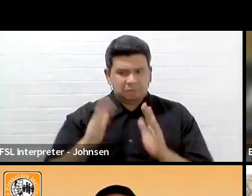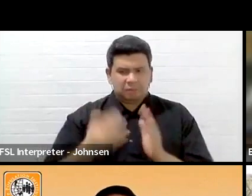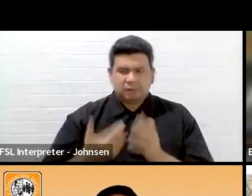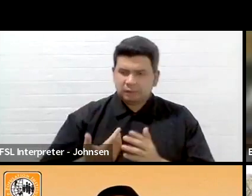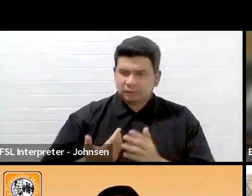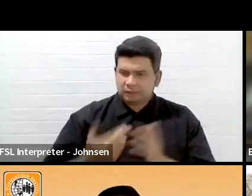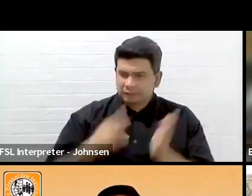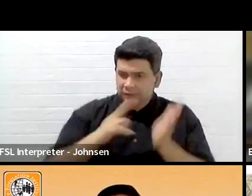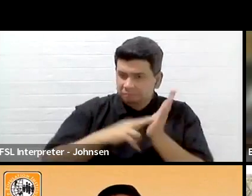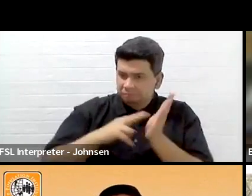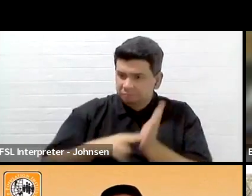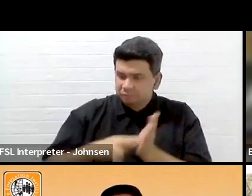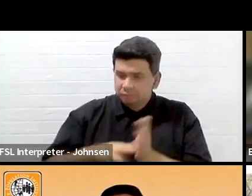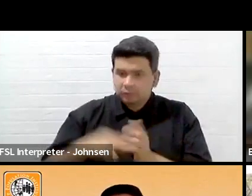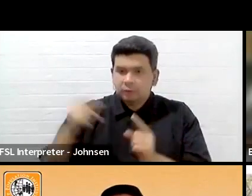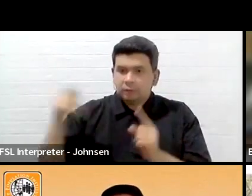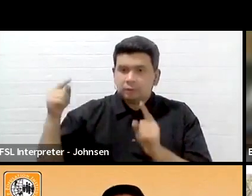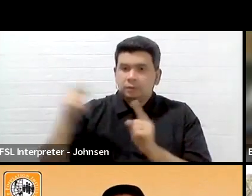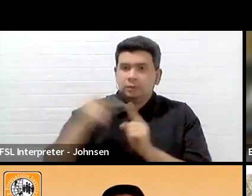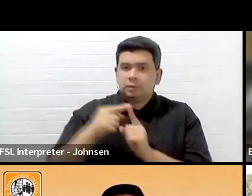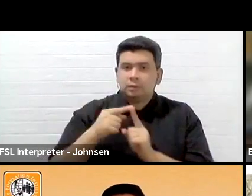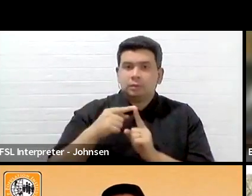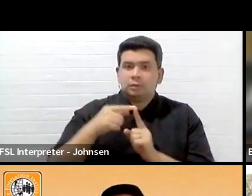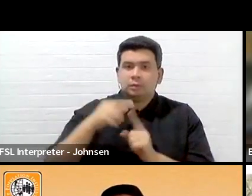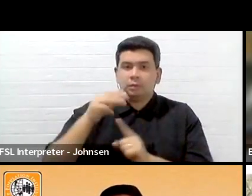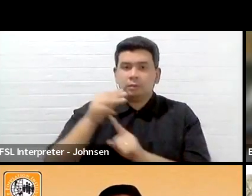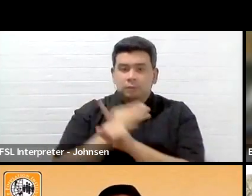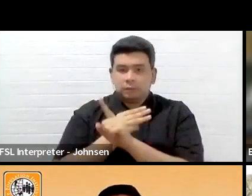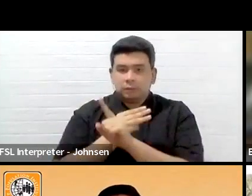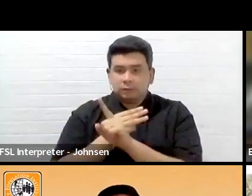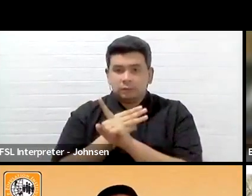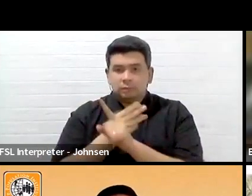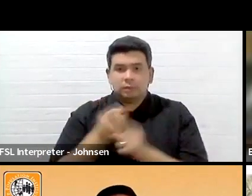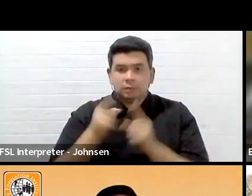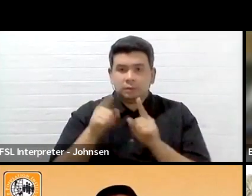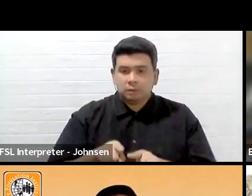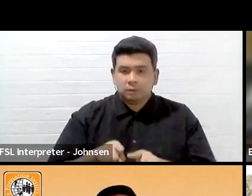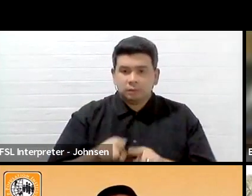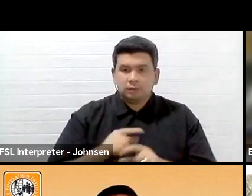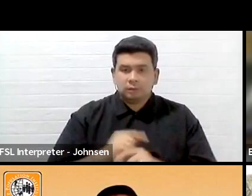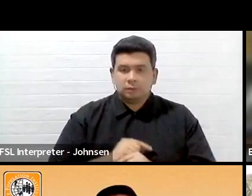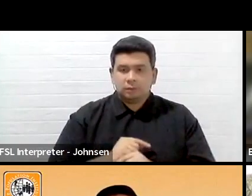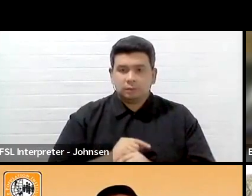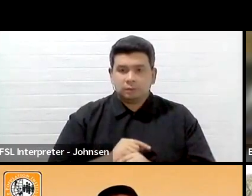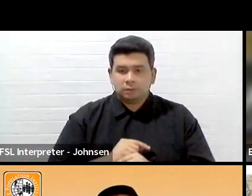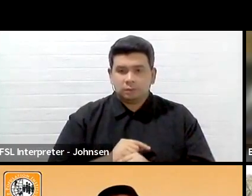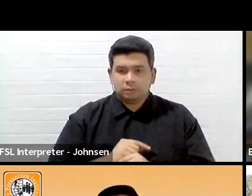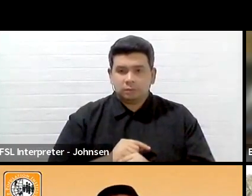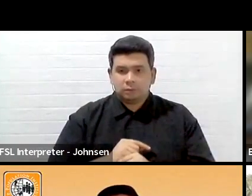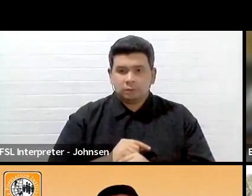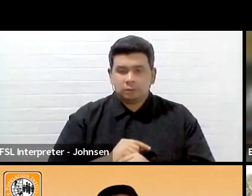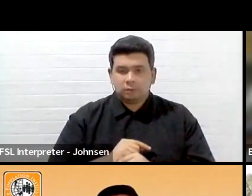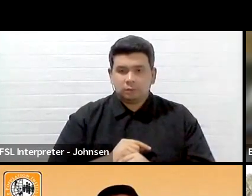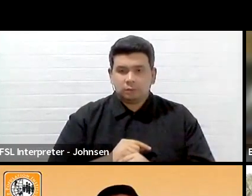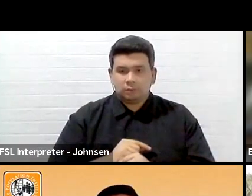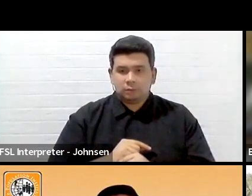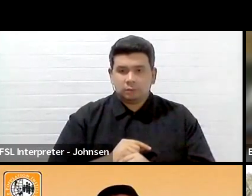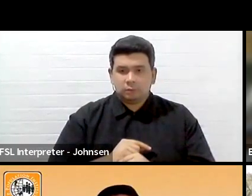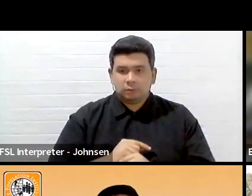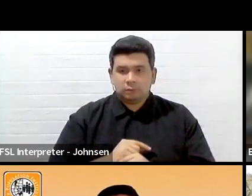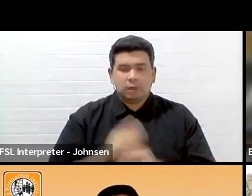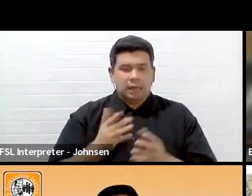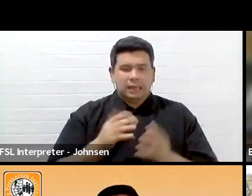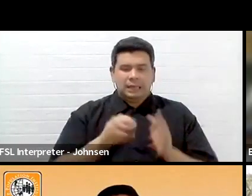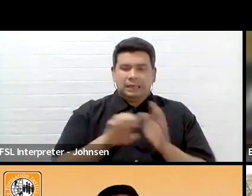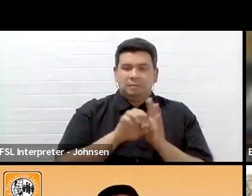all those births occurring within a year that are registered until March the following year are still included. But